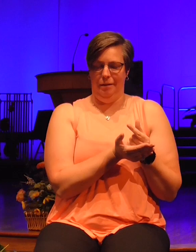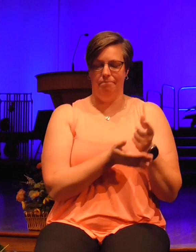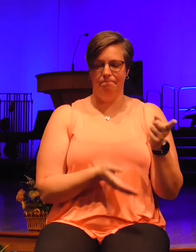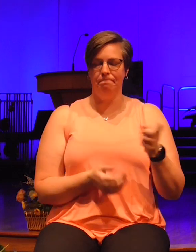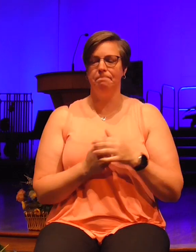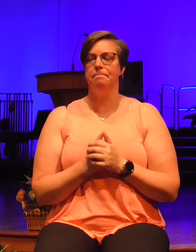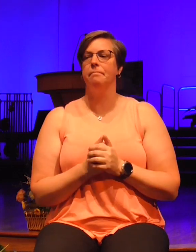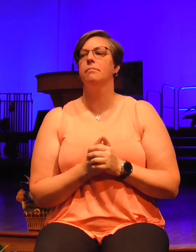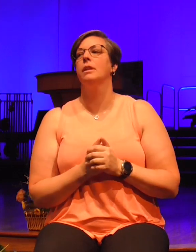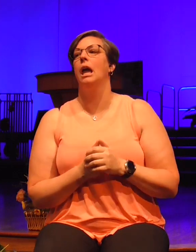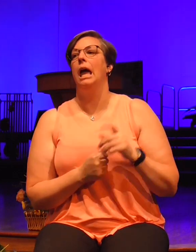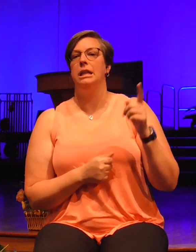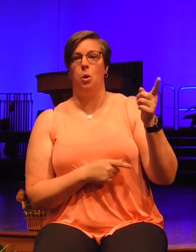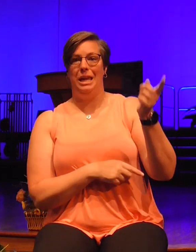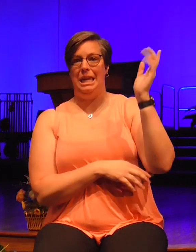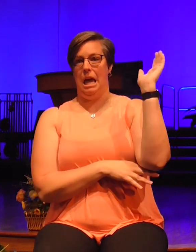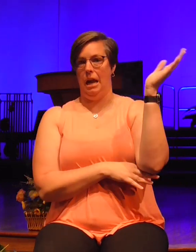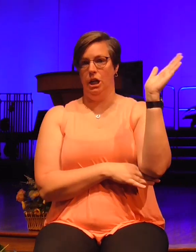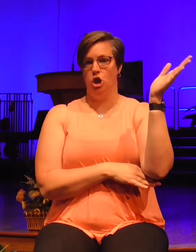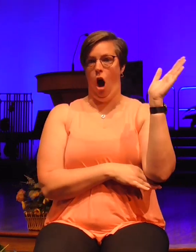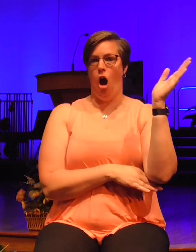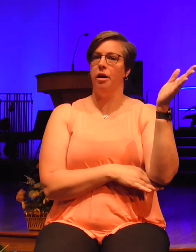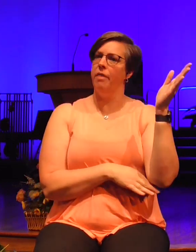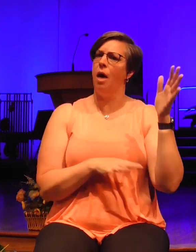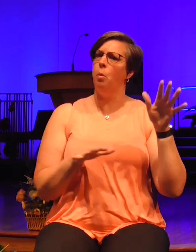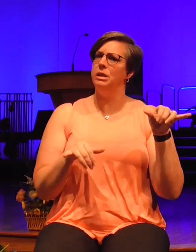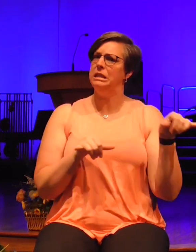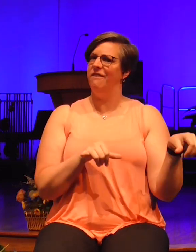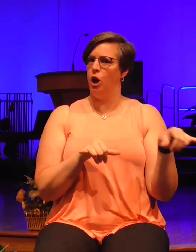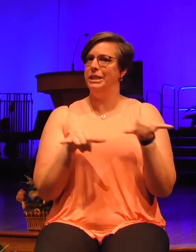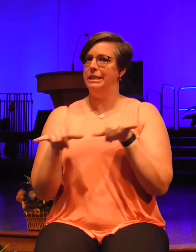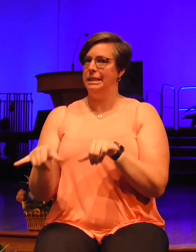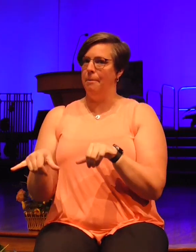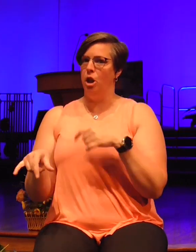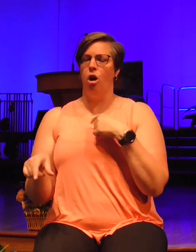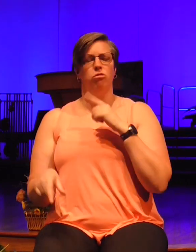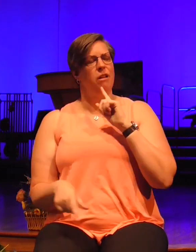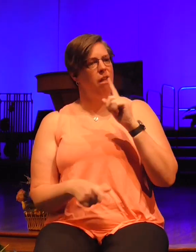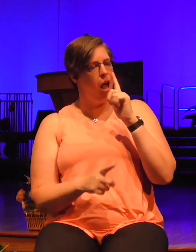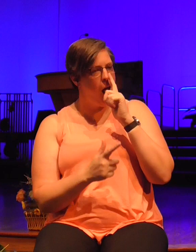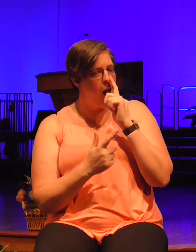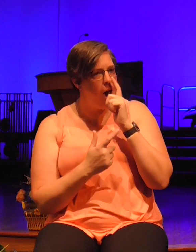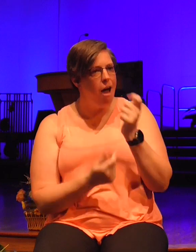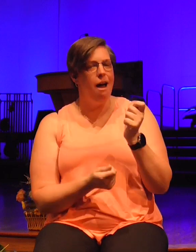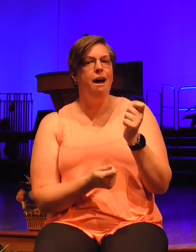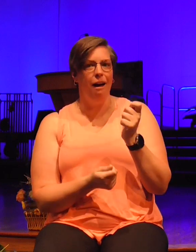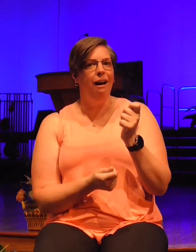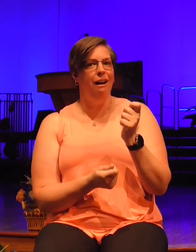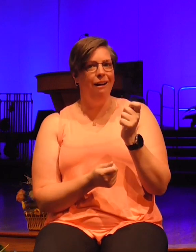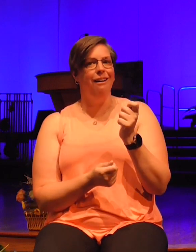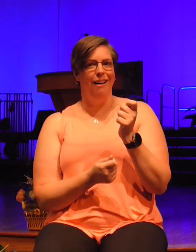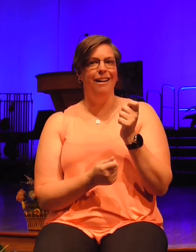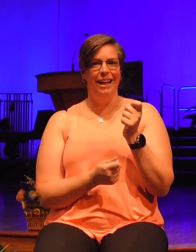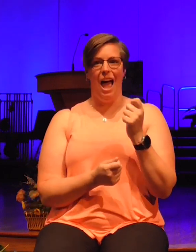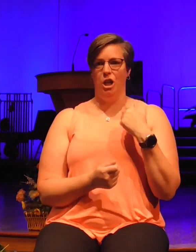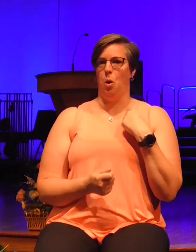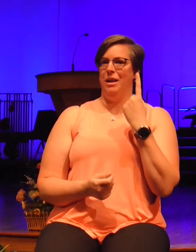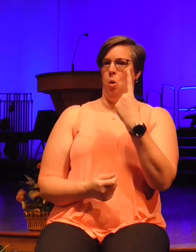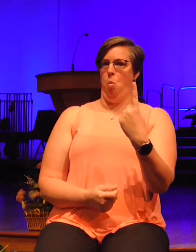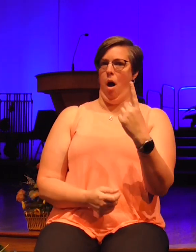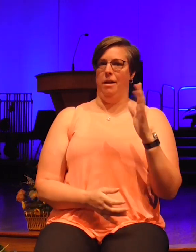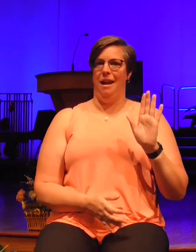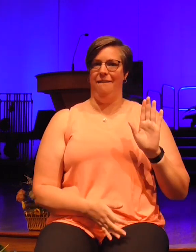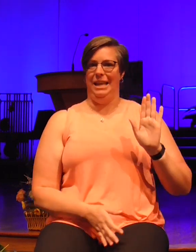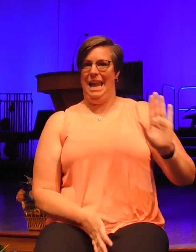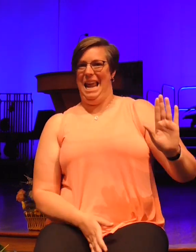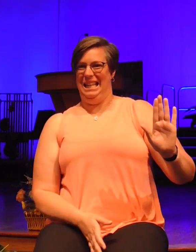he had a talk that was kind of in this vein, and I really thought it was an interesting premise. And I took one of the questions